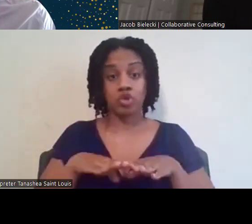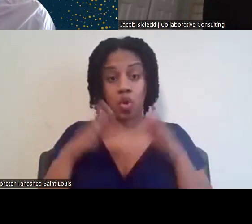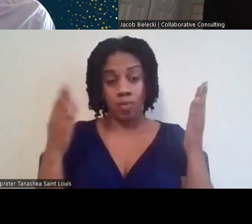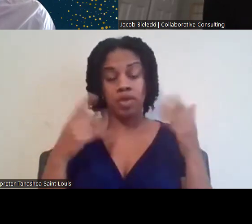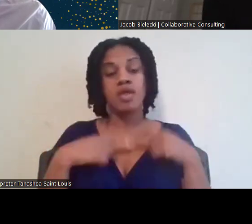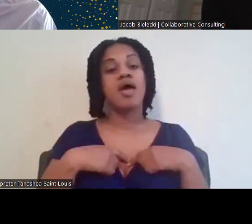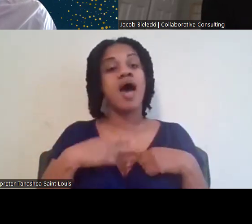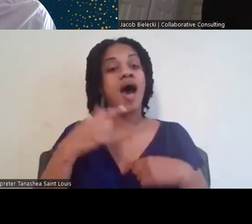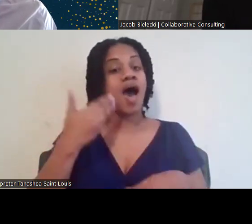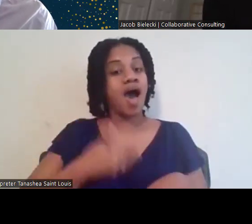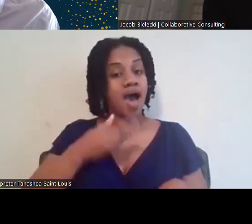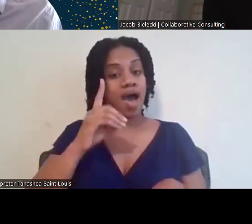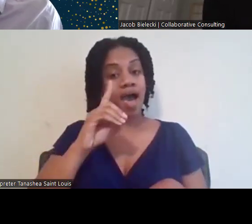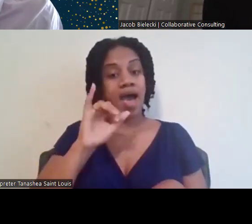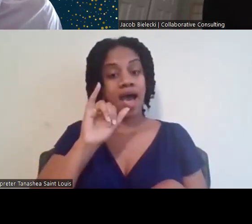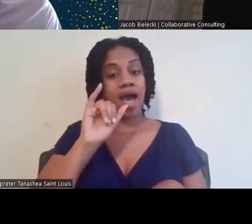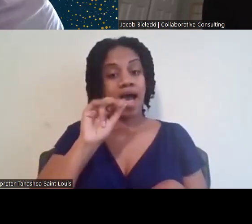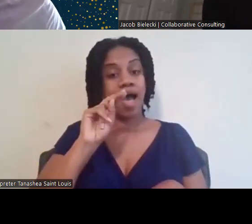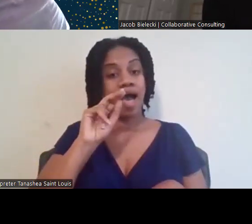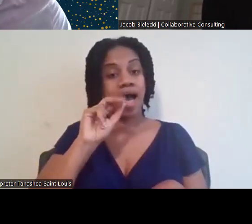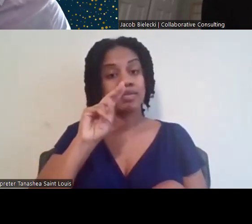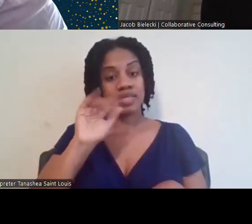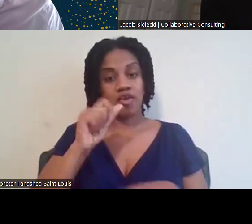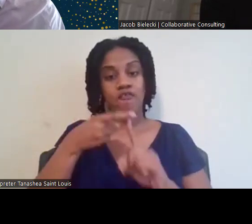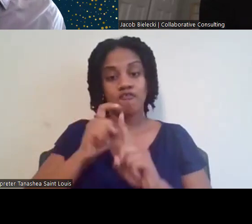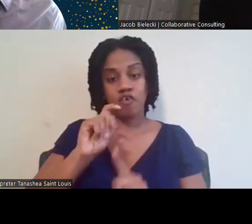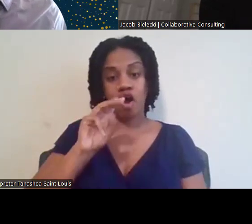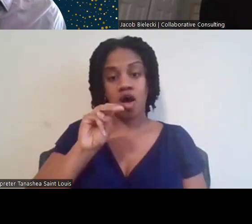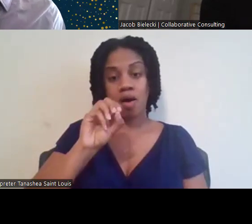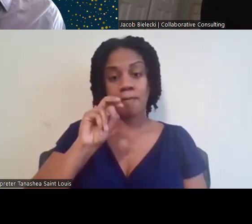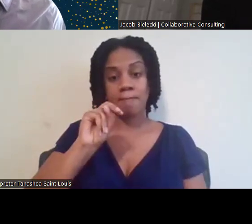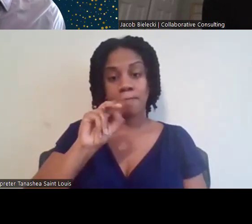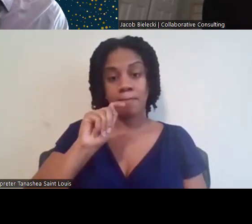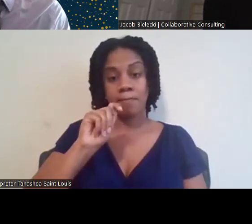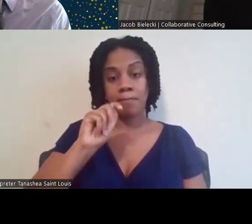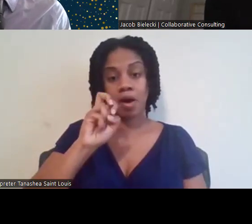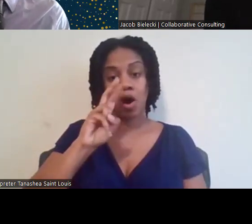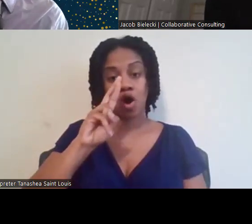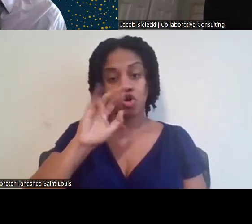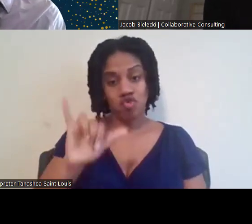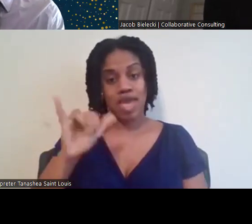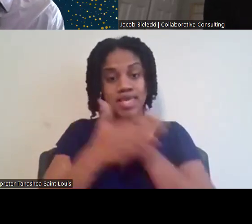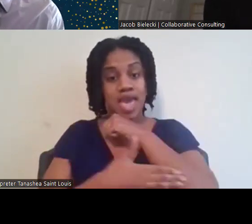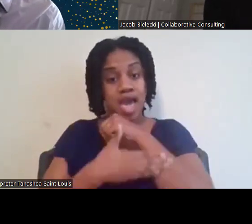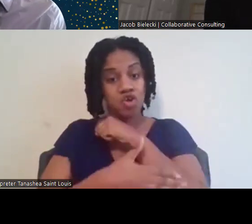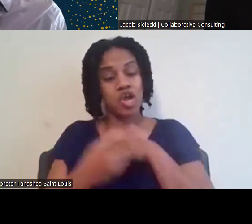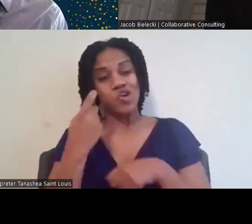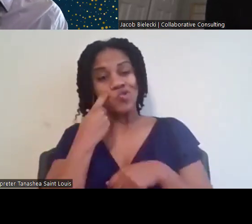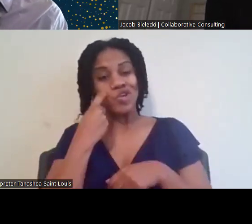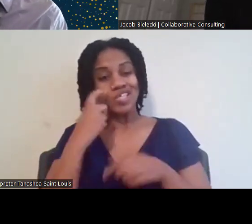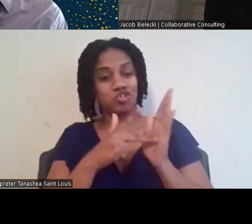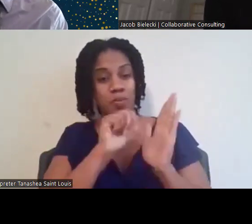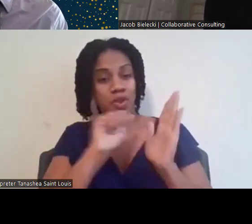Hi, I'm Diana Jimenez. I'm from Monterey County, and recently our AAA conducted